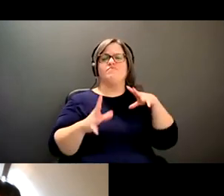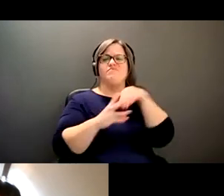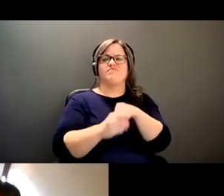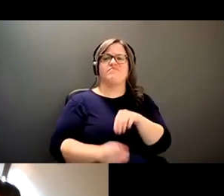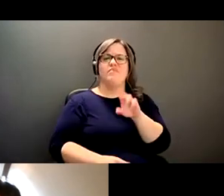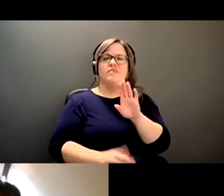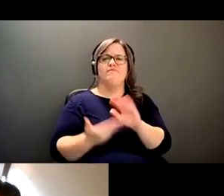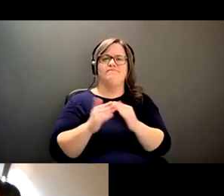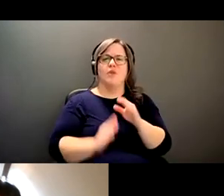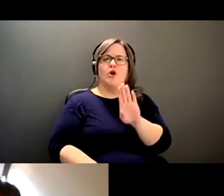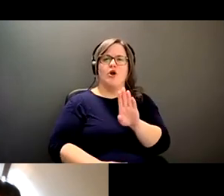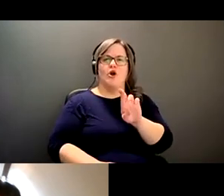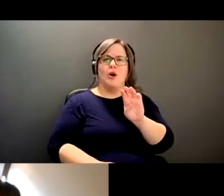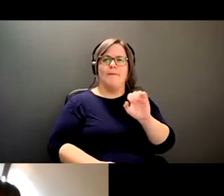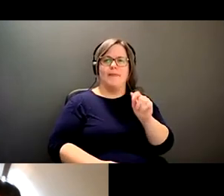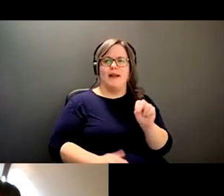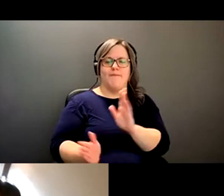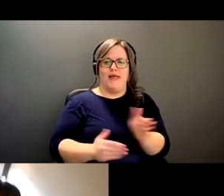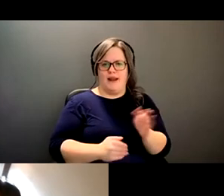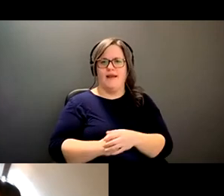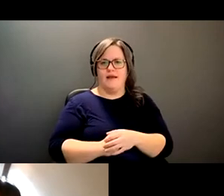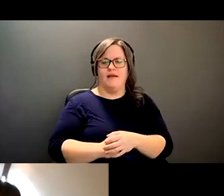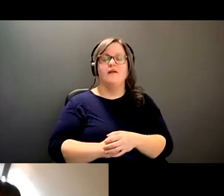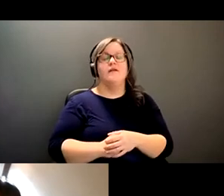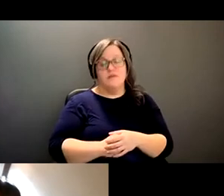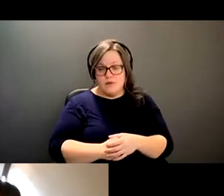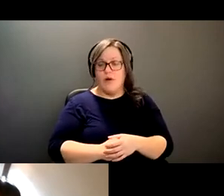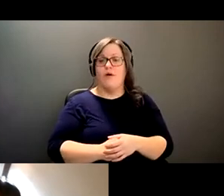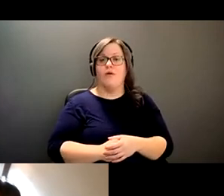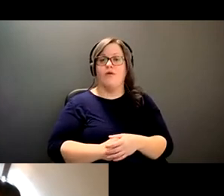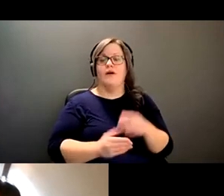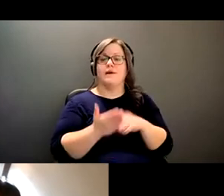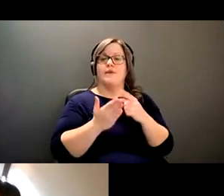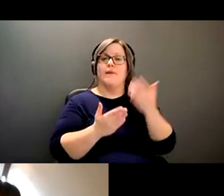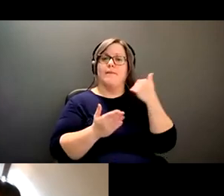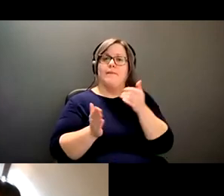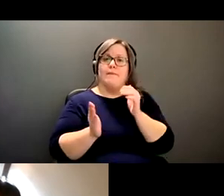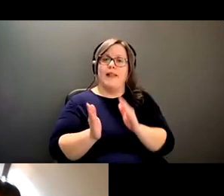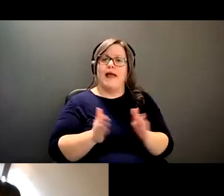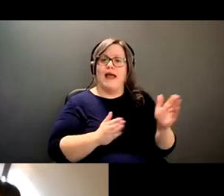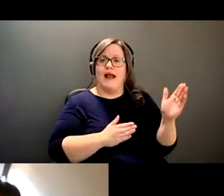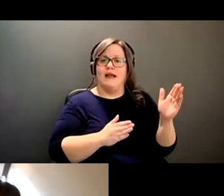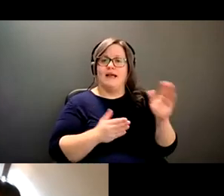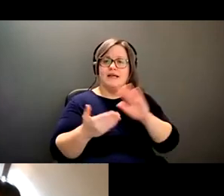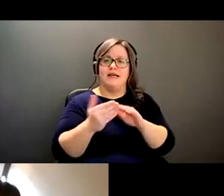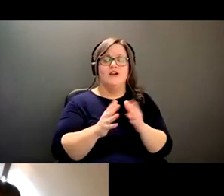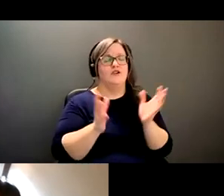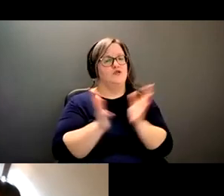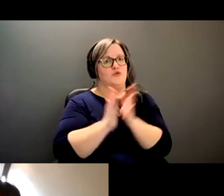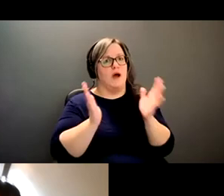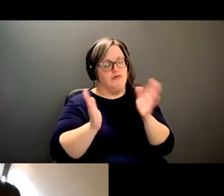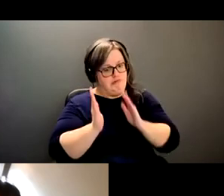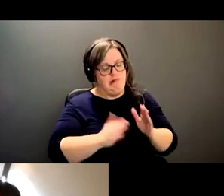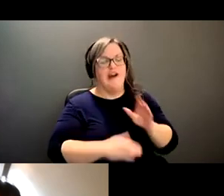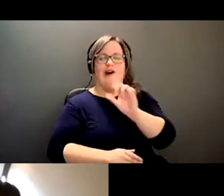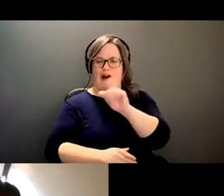think in the planning practice, we try to over plan for spaces. And I think sometimes, I think the art world is kind of guilty